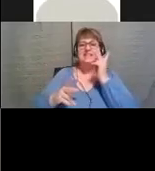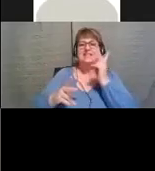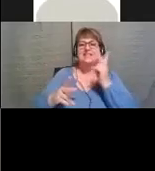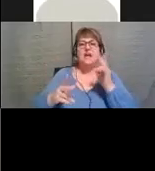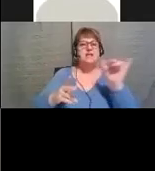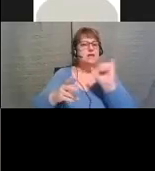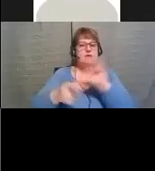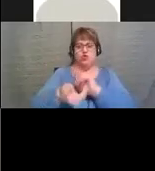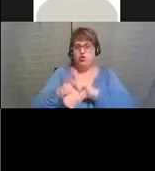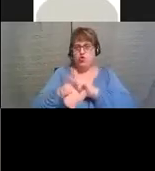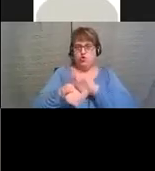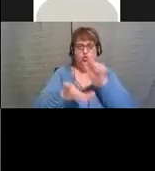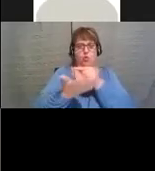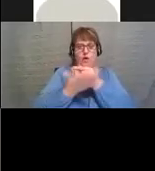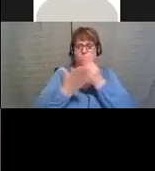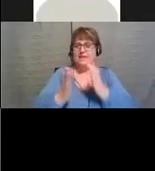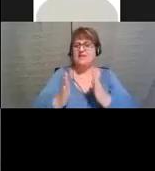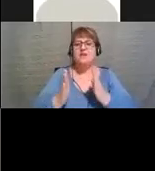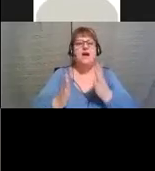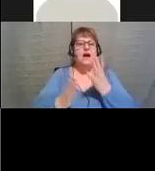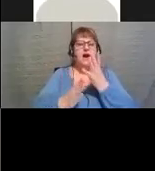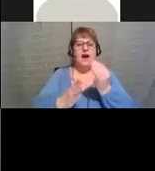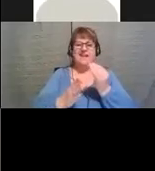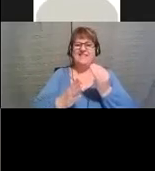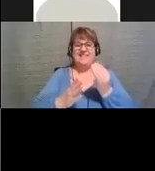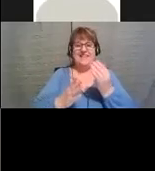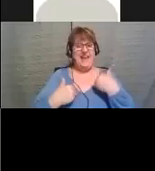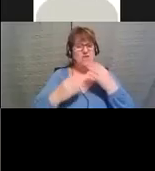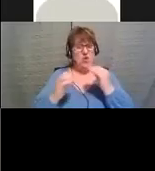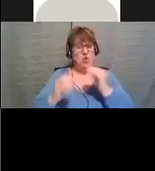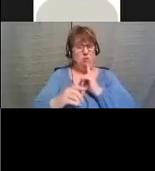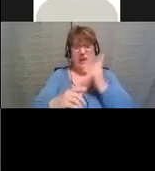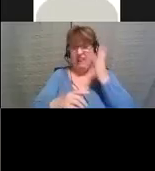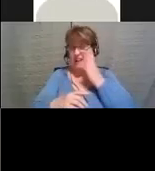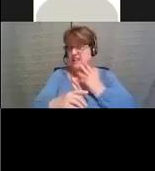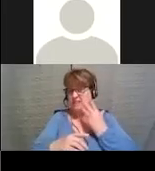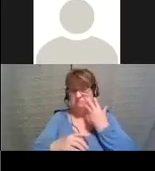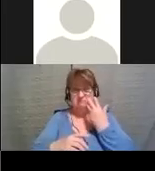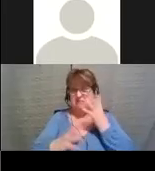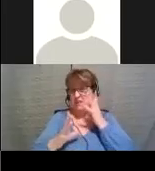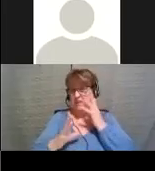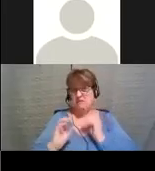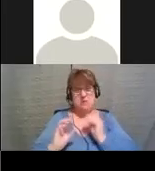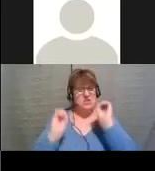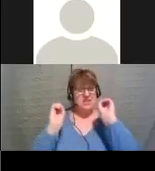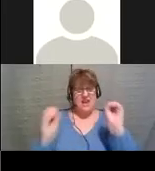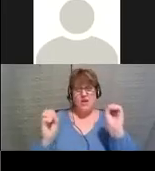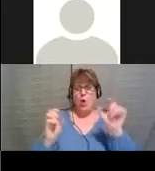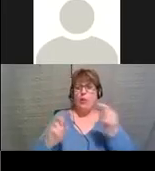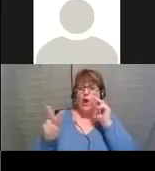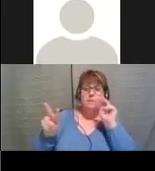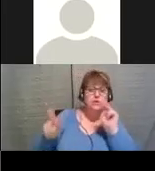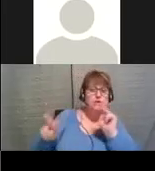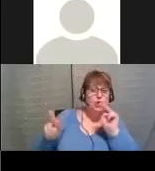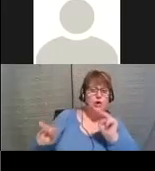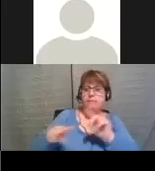right out of school, again, with usually no actual hands-on clinical experience. It's observational, in much